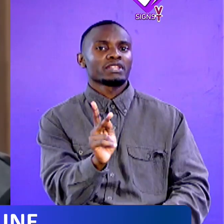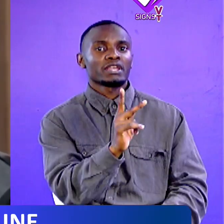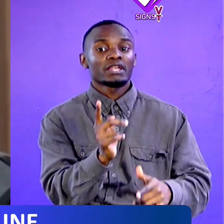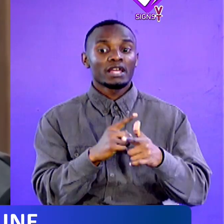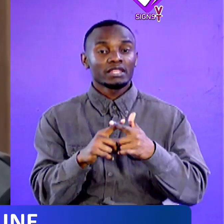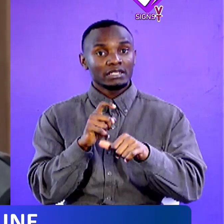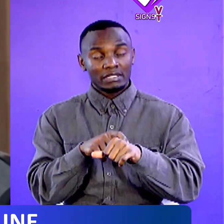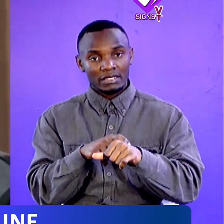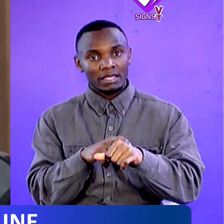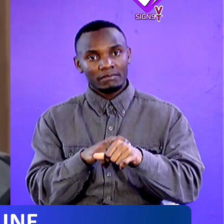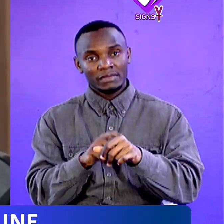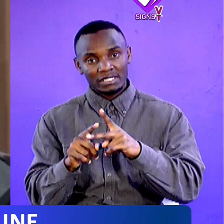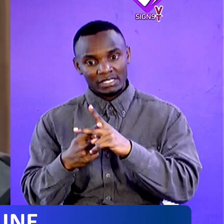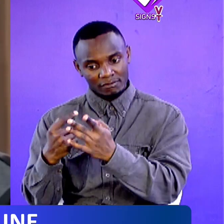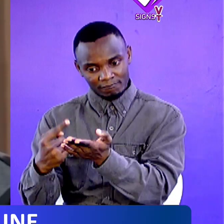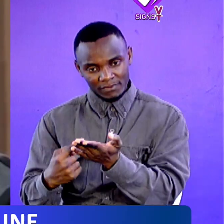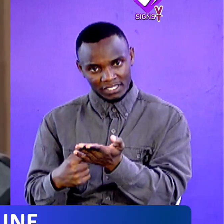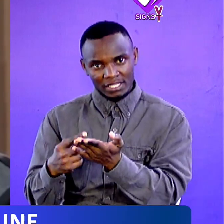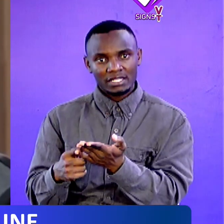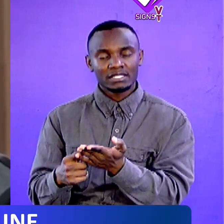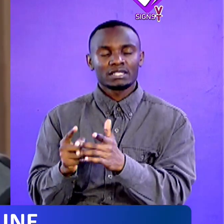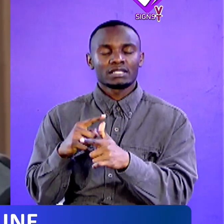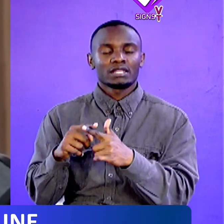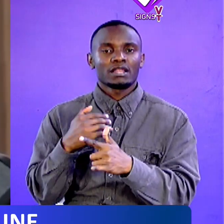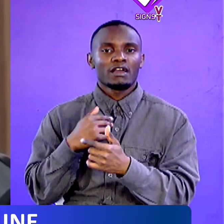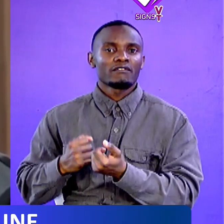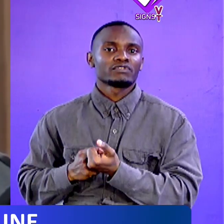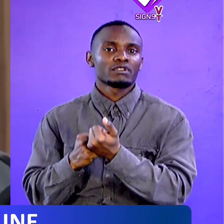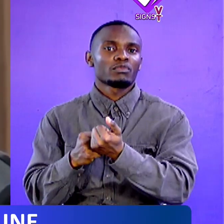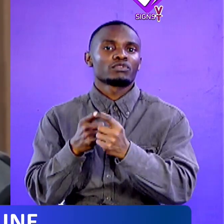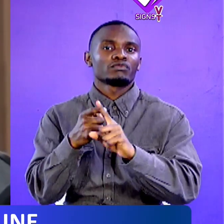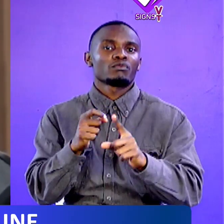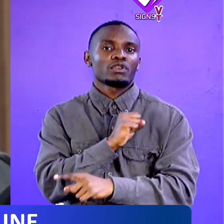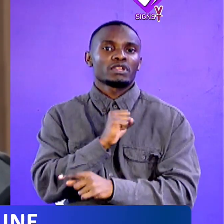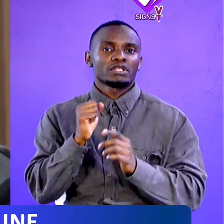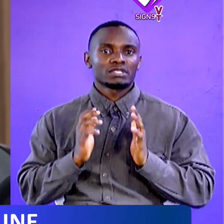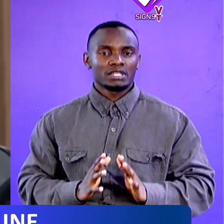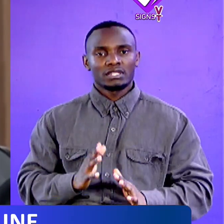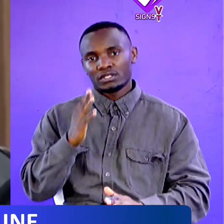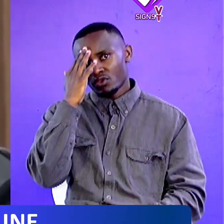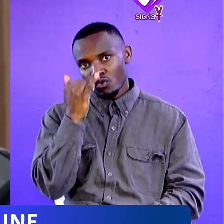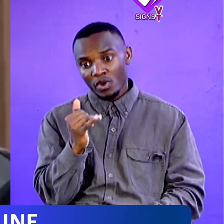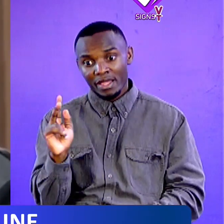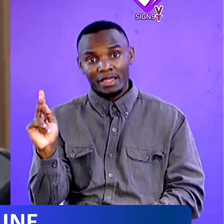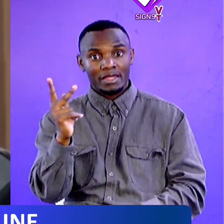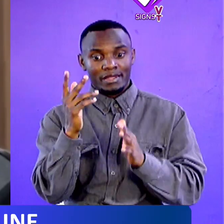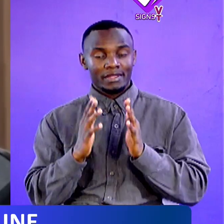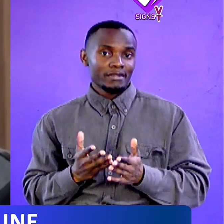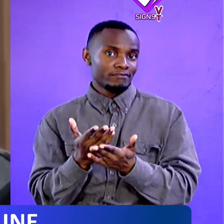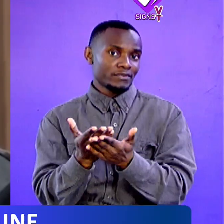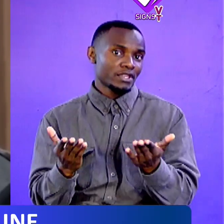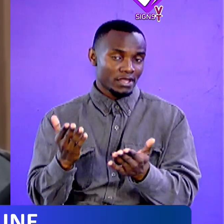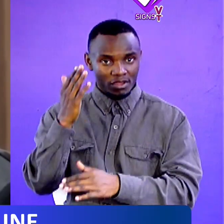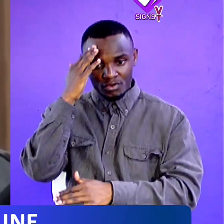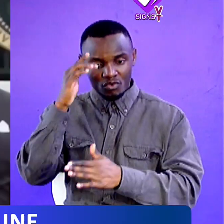up for discussion, there is support from the senators here in the United States, because Kenyans here are quite informed as to what is